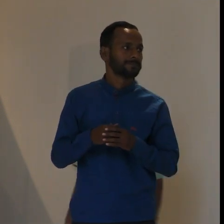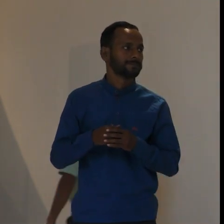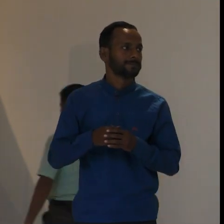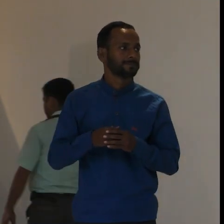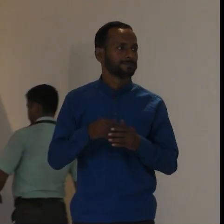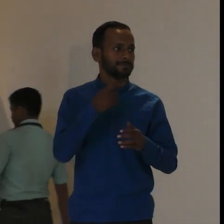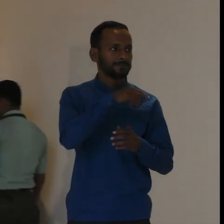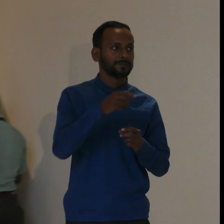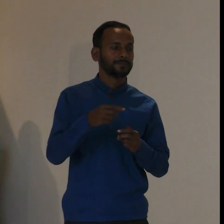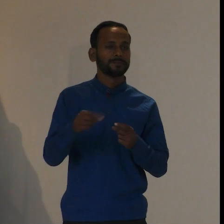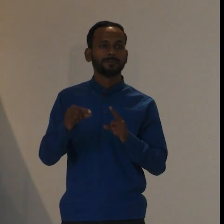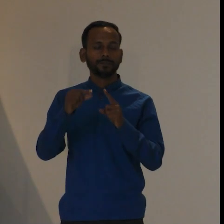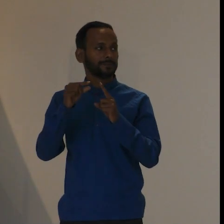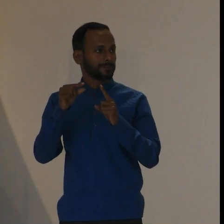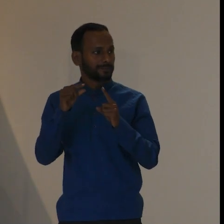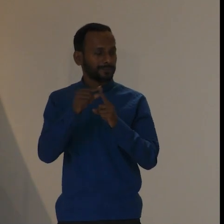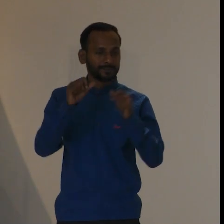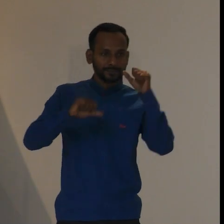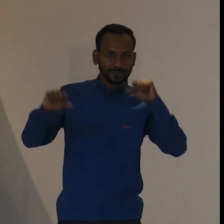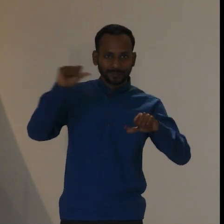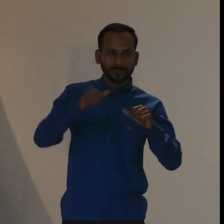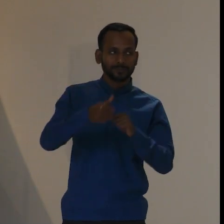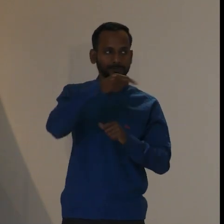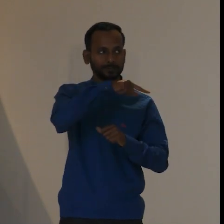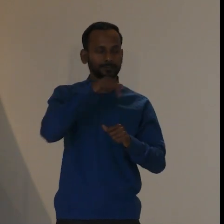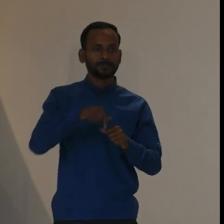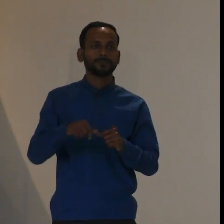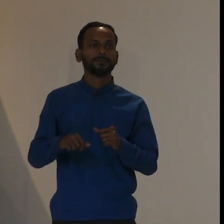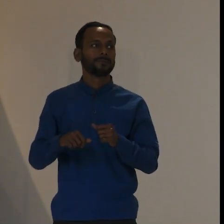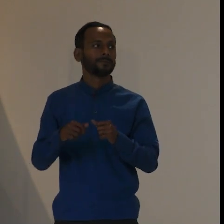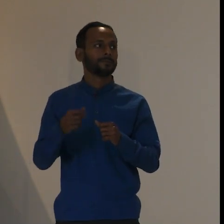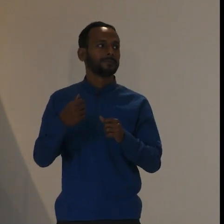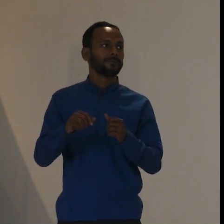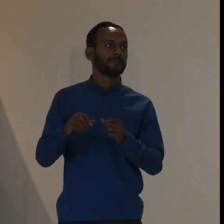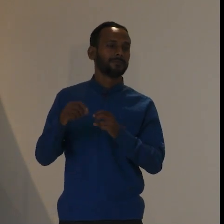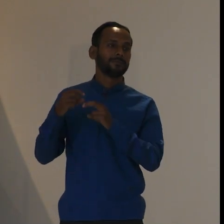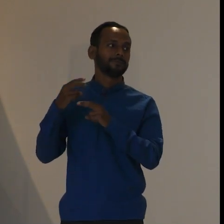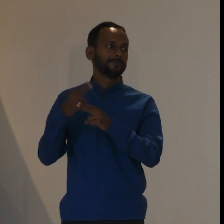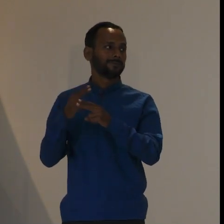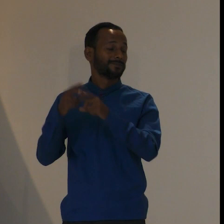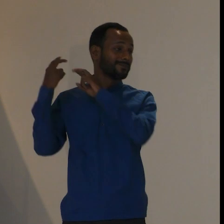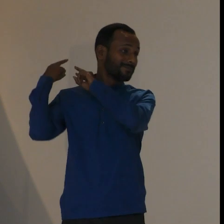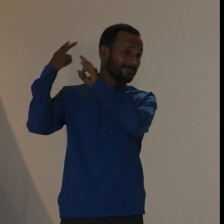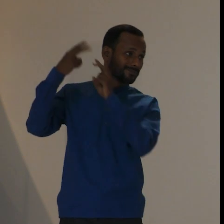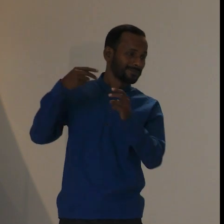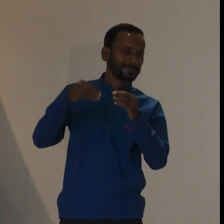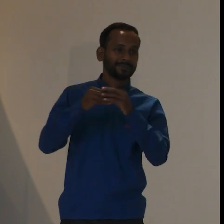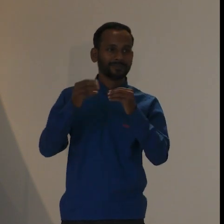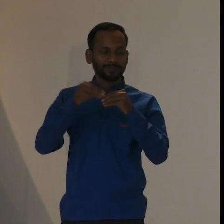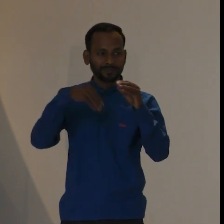you. He is the project coordinator working with the S.L. Bhatia History of Medicine Museum, Library and Archives,